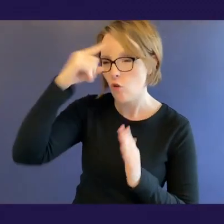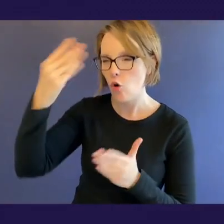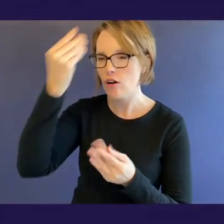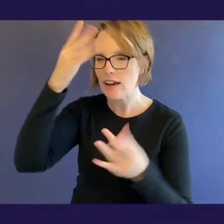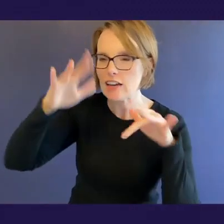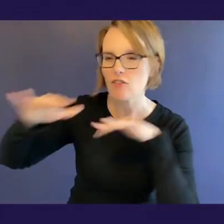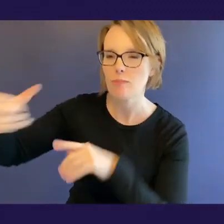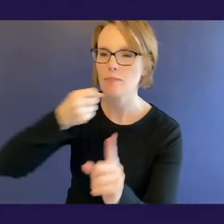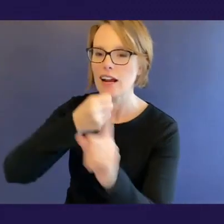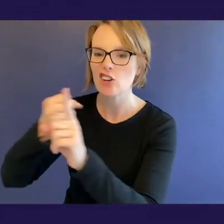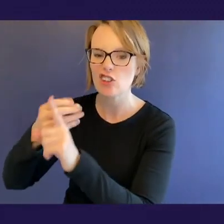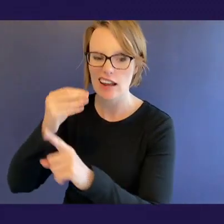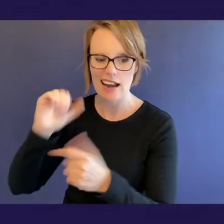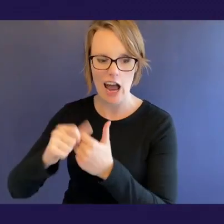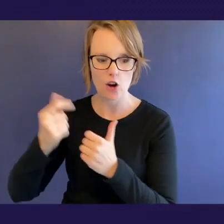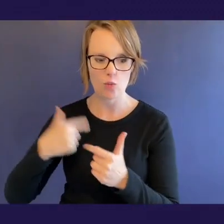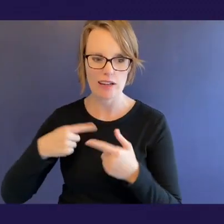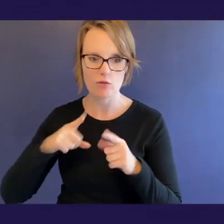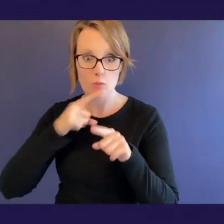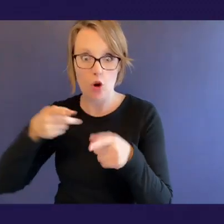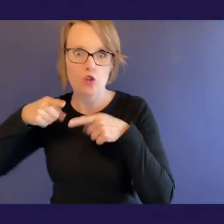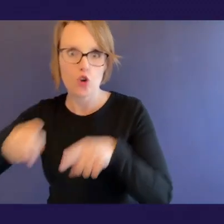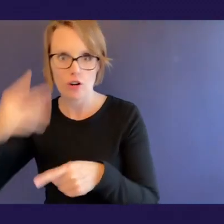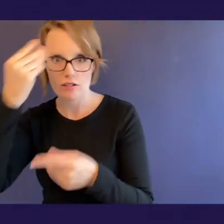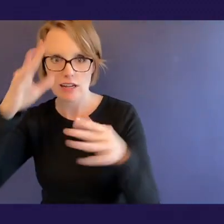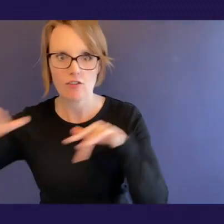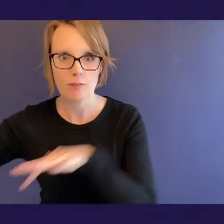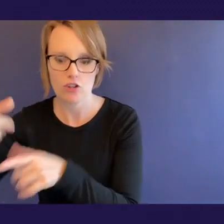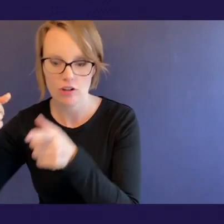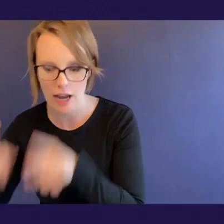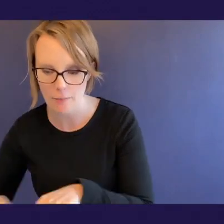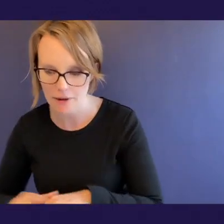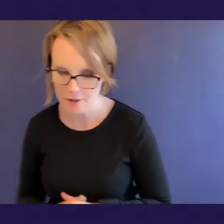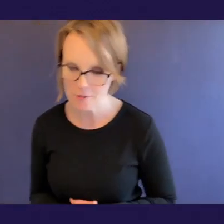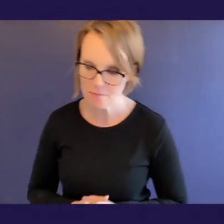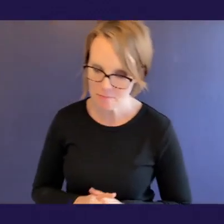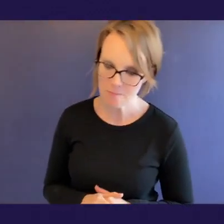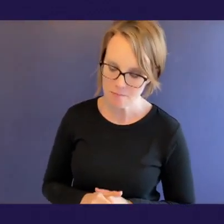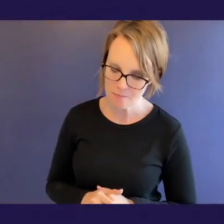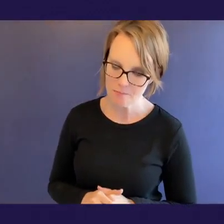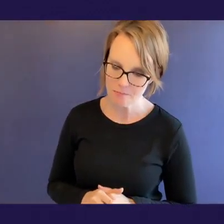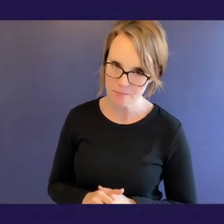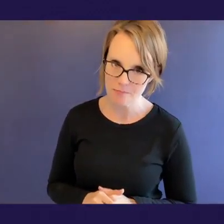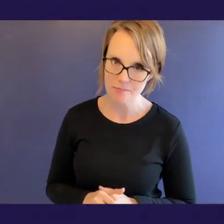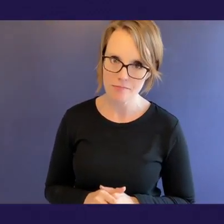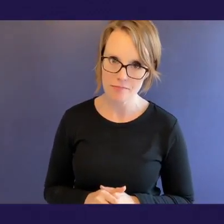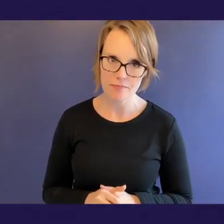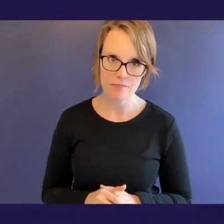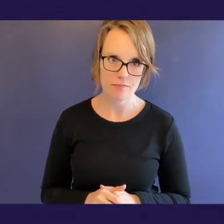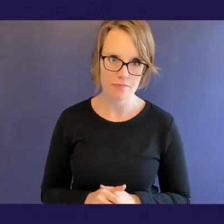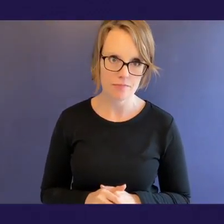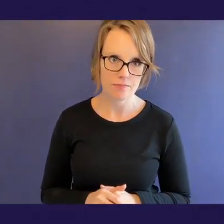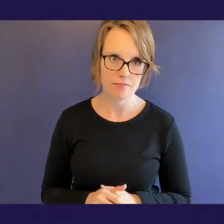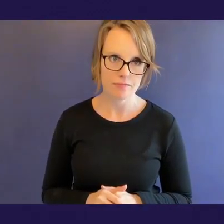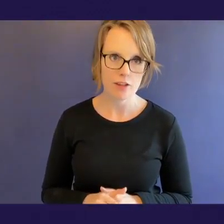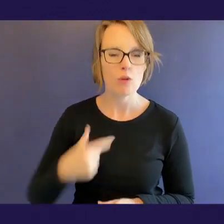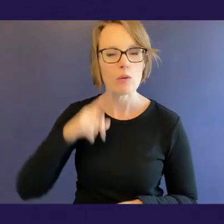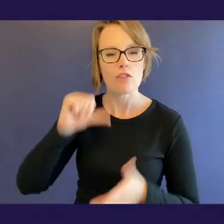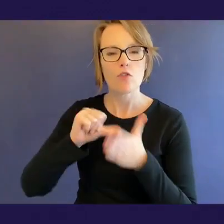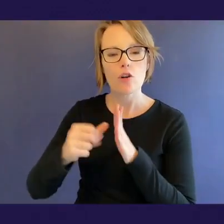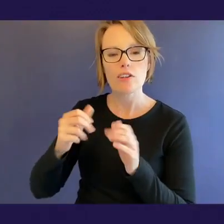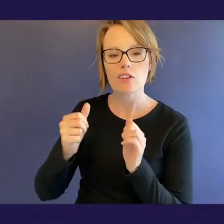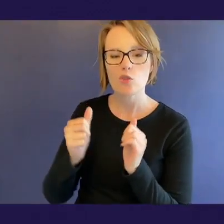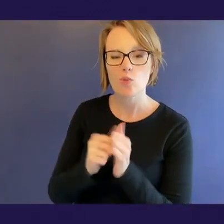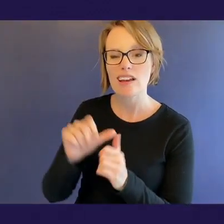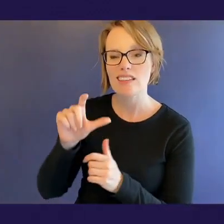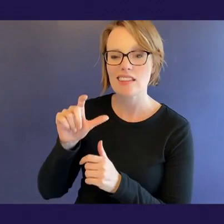at the individual level, they focus on building individual resiliency through strengthening information literacy and pre-bunking